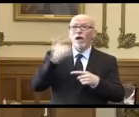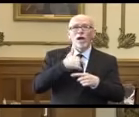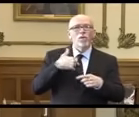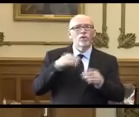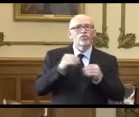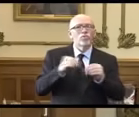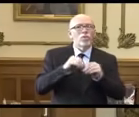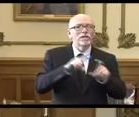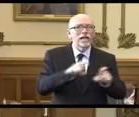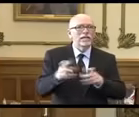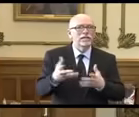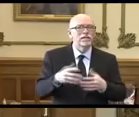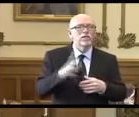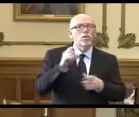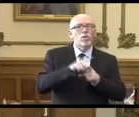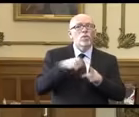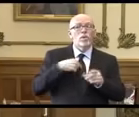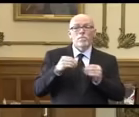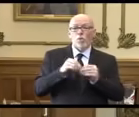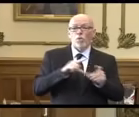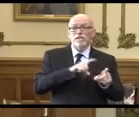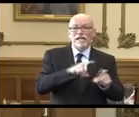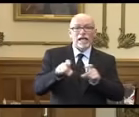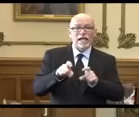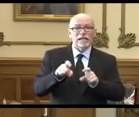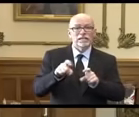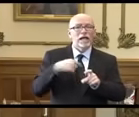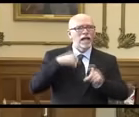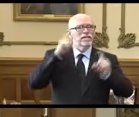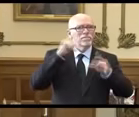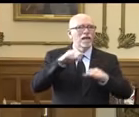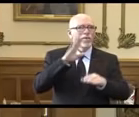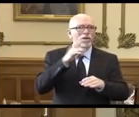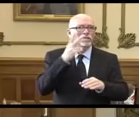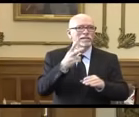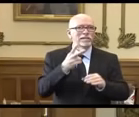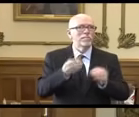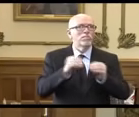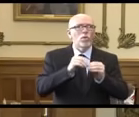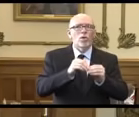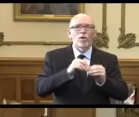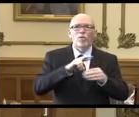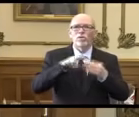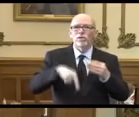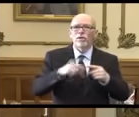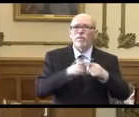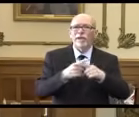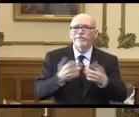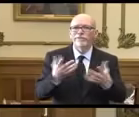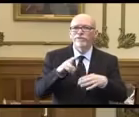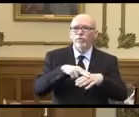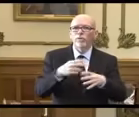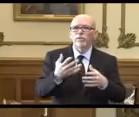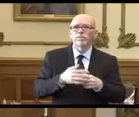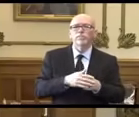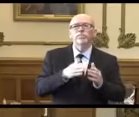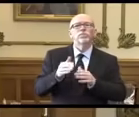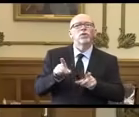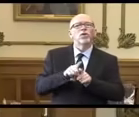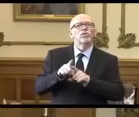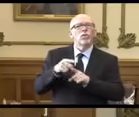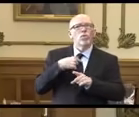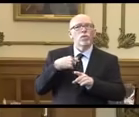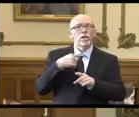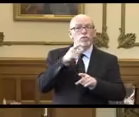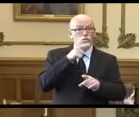more testing. So as we do more testing, I do expect to see numbers increase. And then finally, another thing that we're doing is